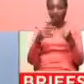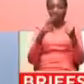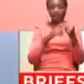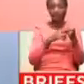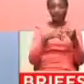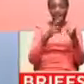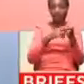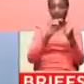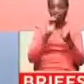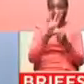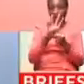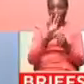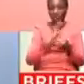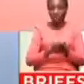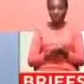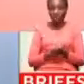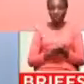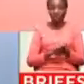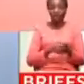+254 799 733 775. That's